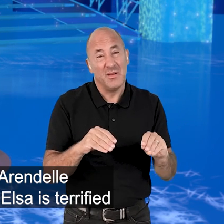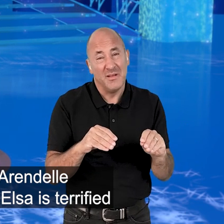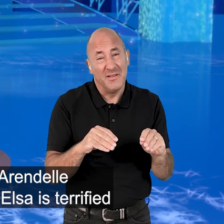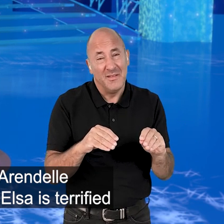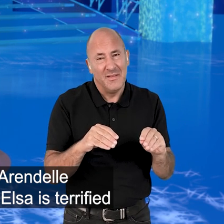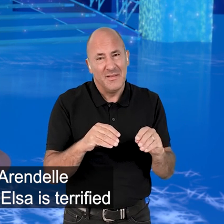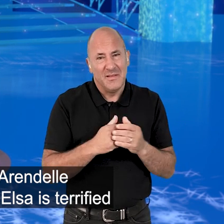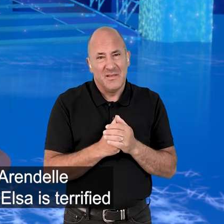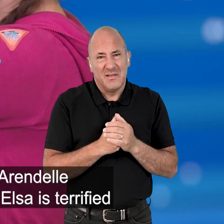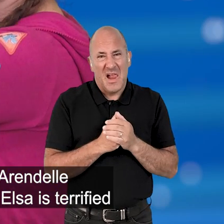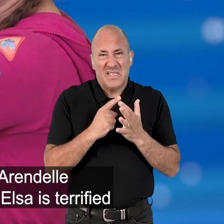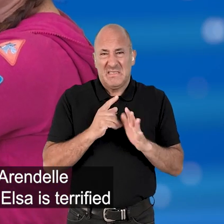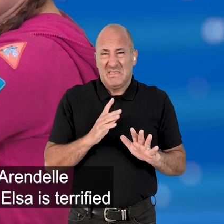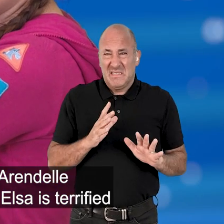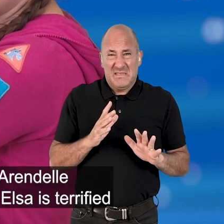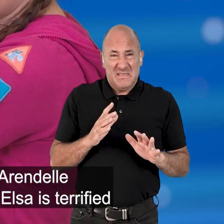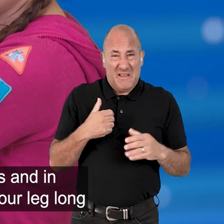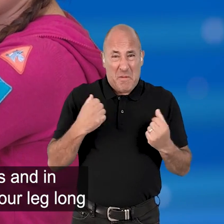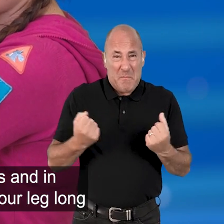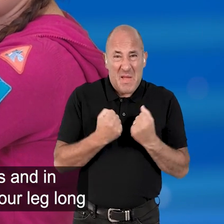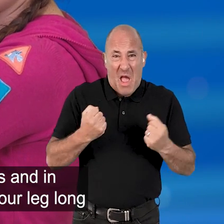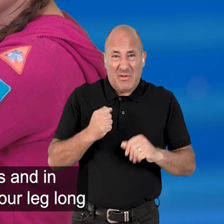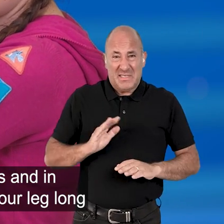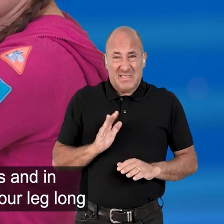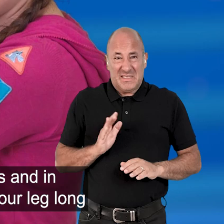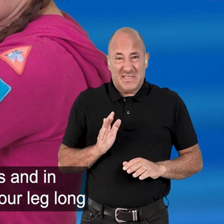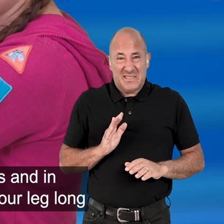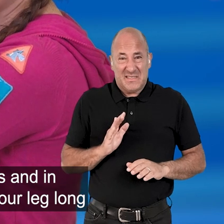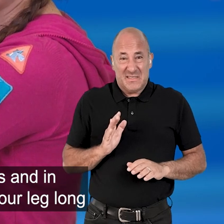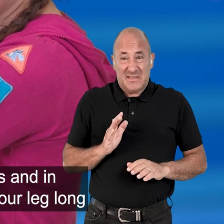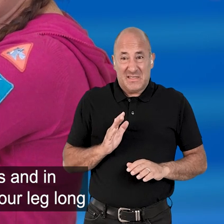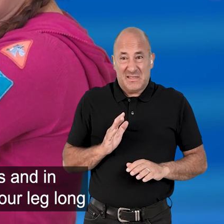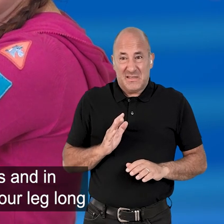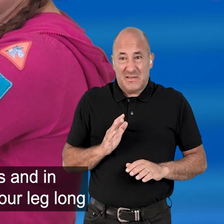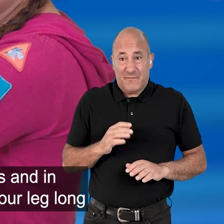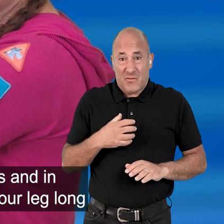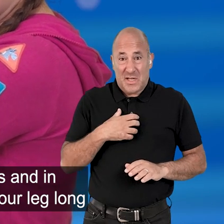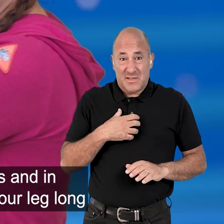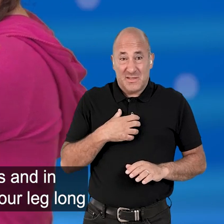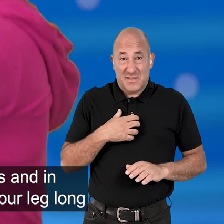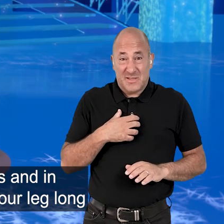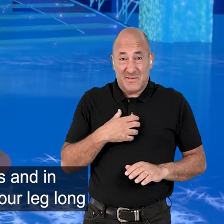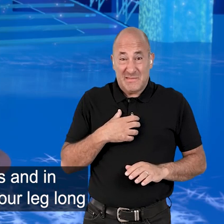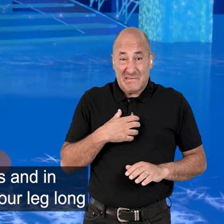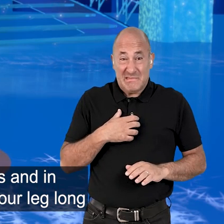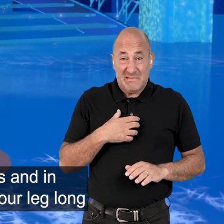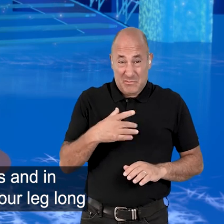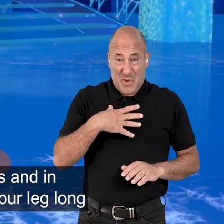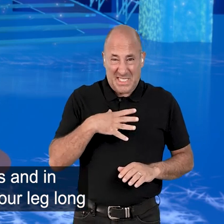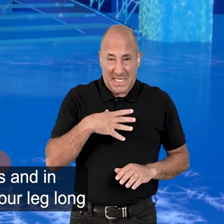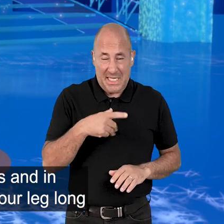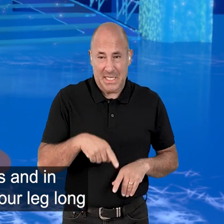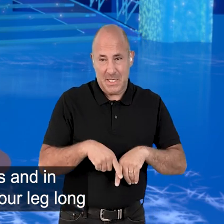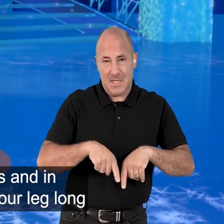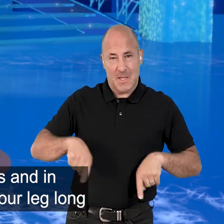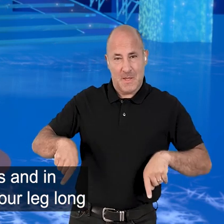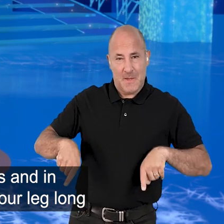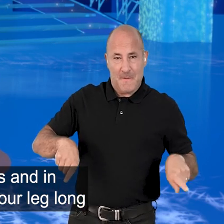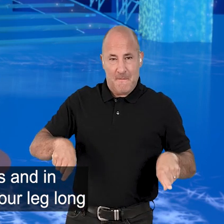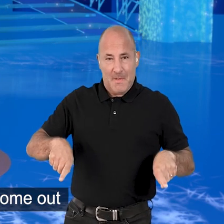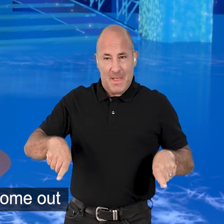winter. Elsa is terrified she is going to show her powers, and in her terror, sure enough, stretching your